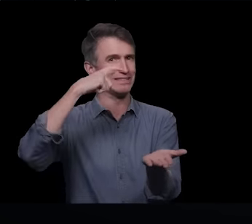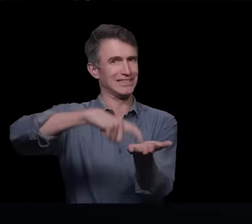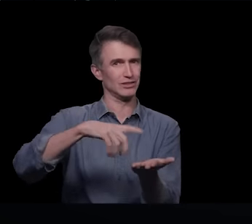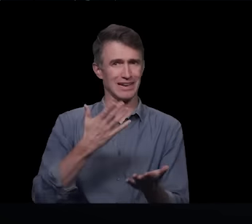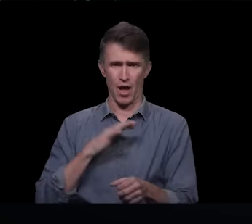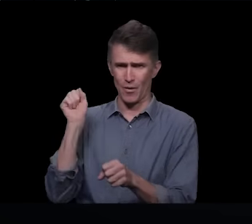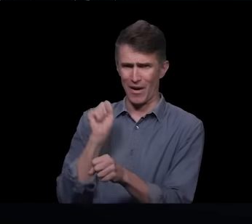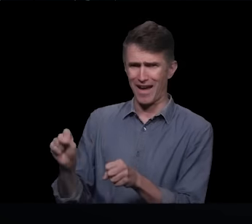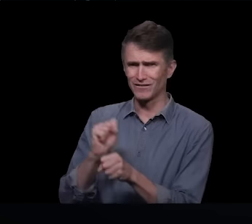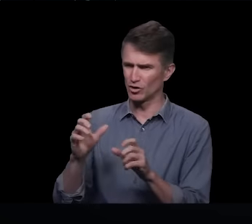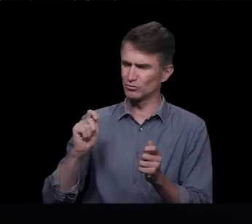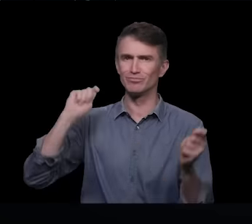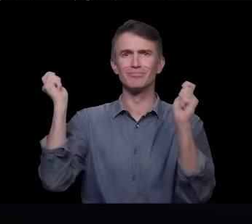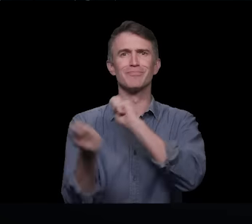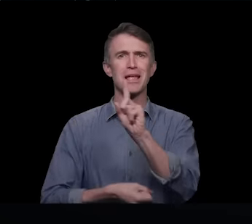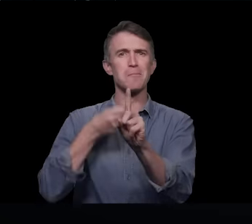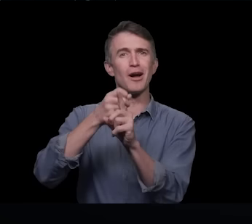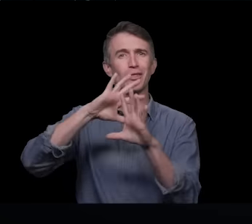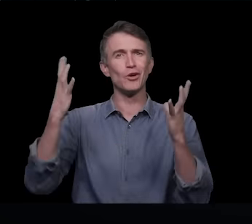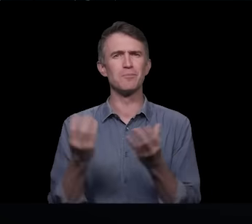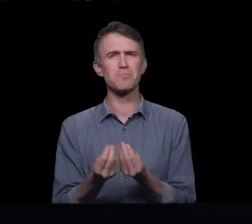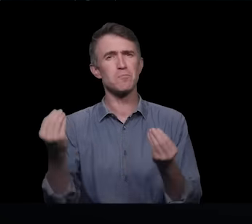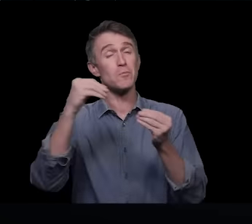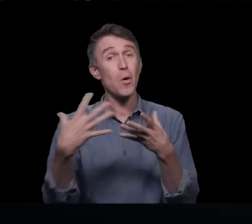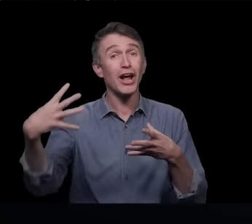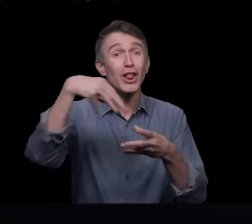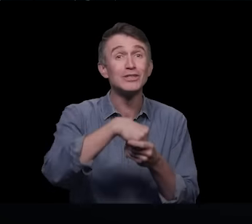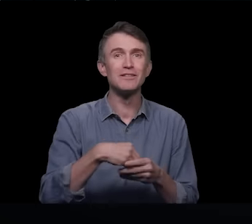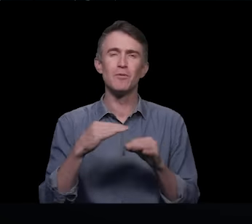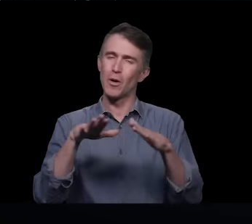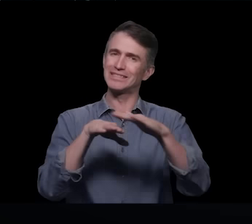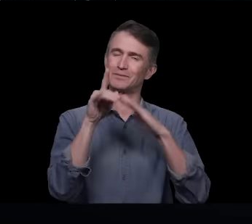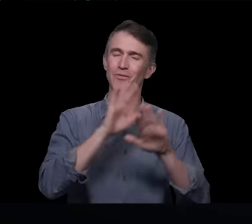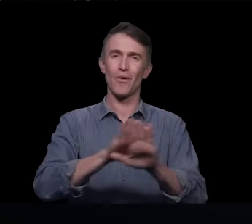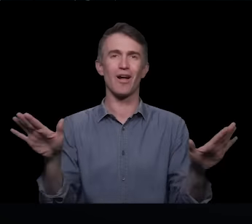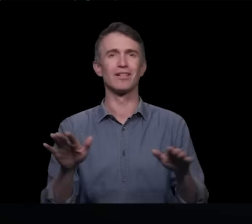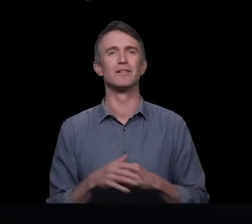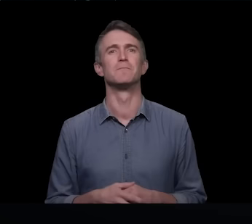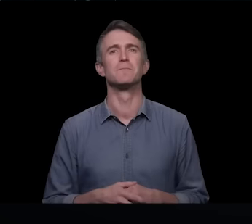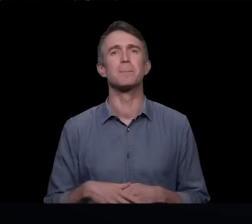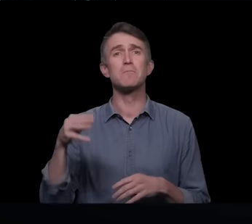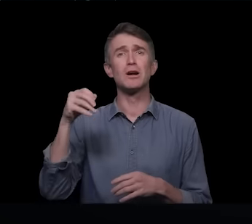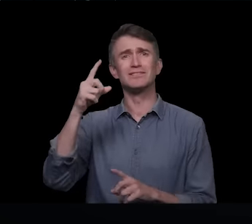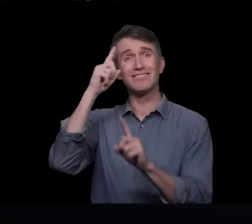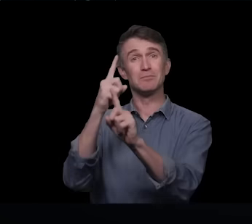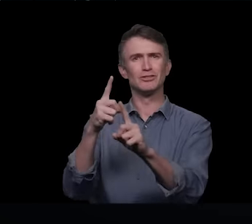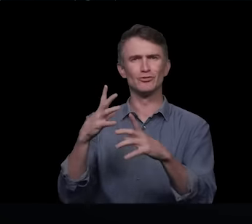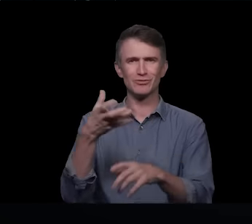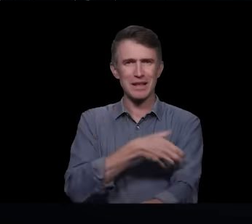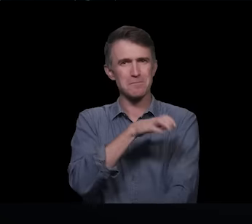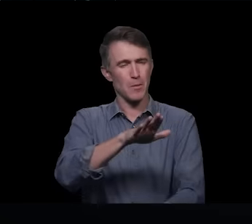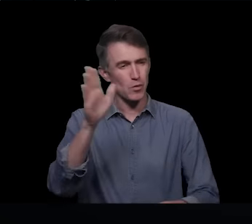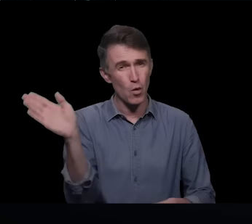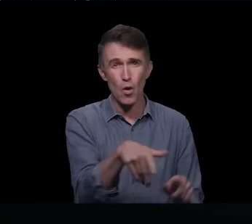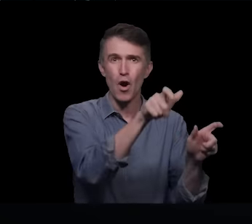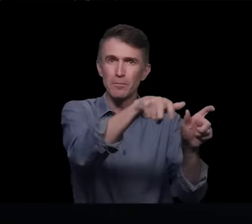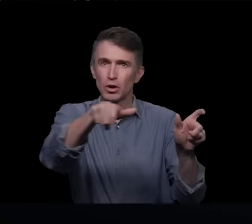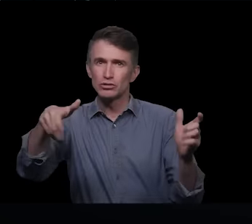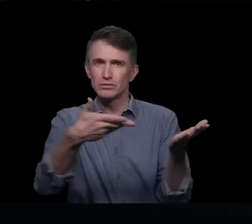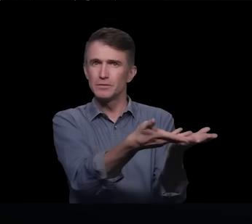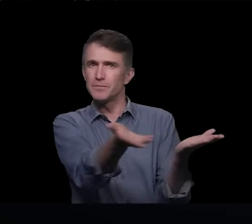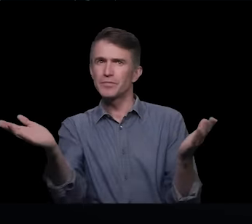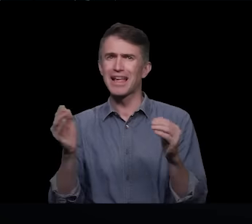recognition of our efforts to make the world more inclusive and accessible for everyone. Microsoft's mission is to empower